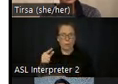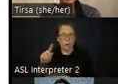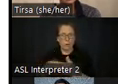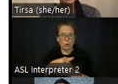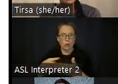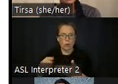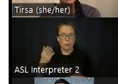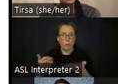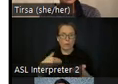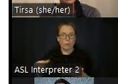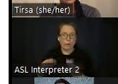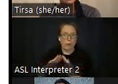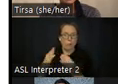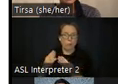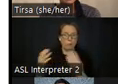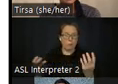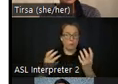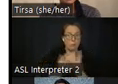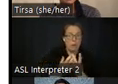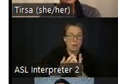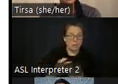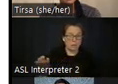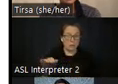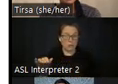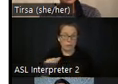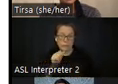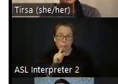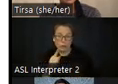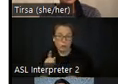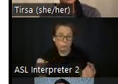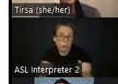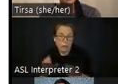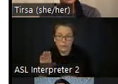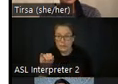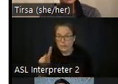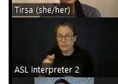addition to the Office of Civic Life or any of the other groups